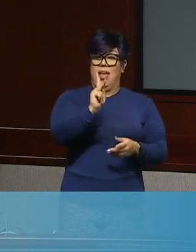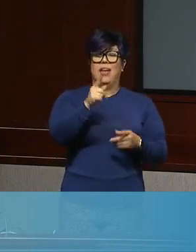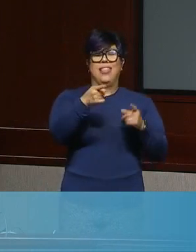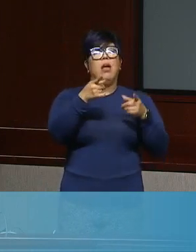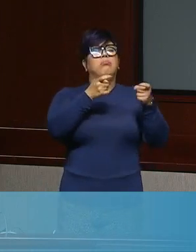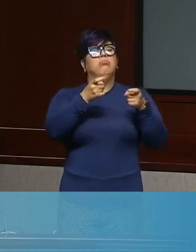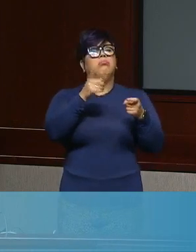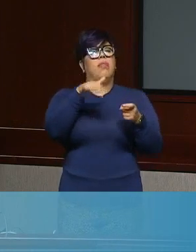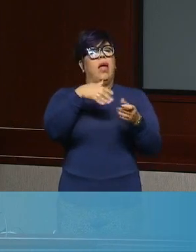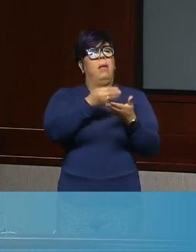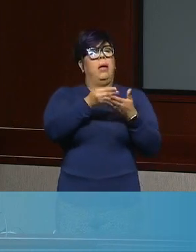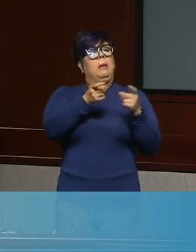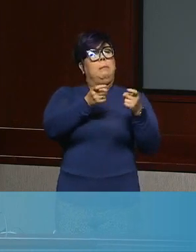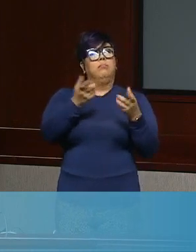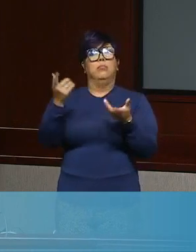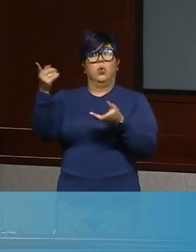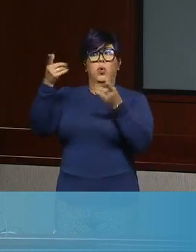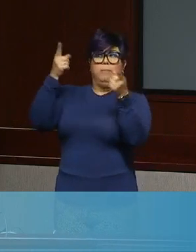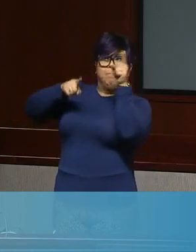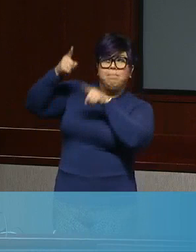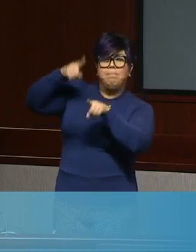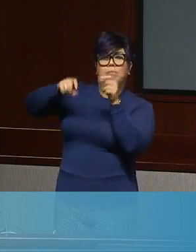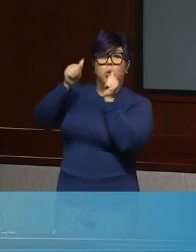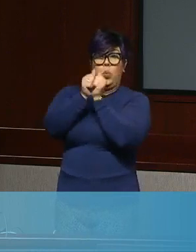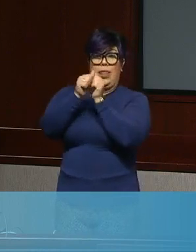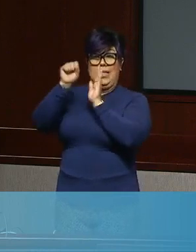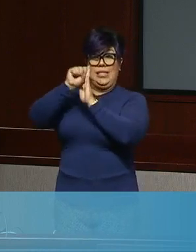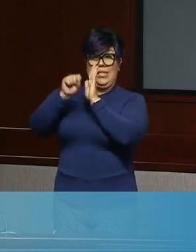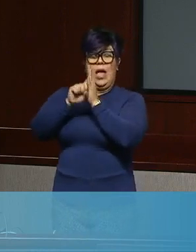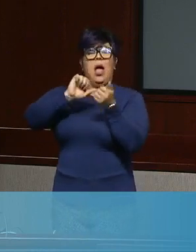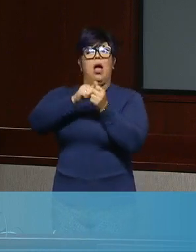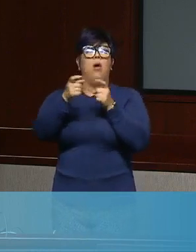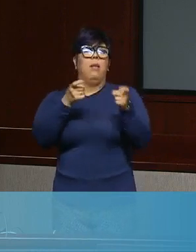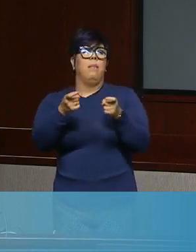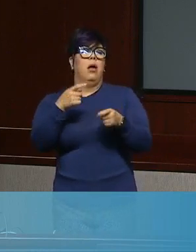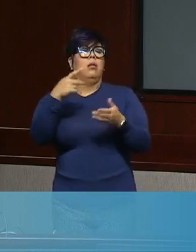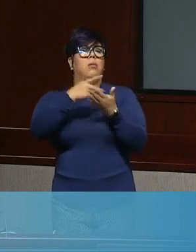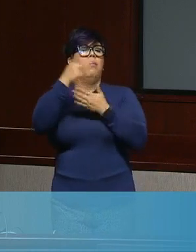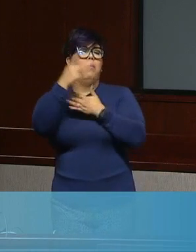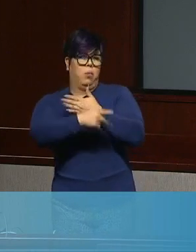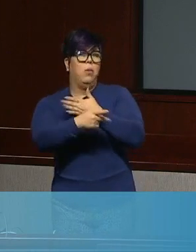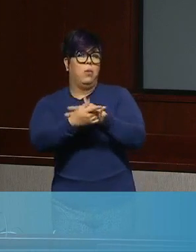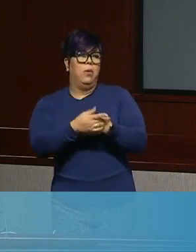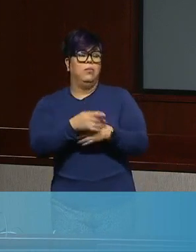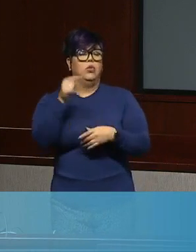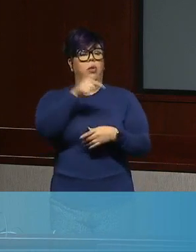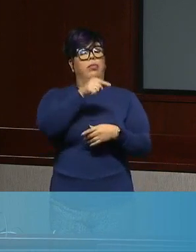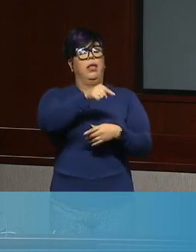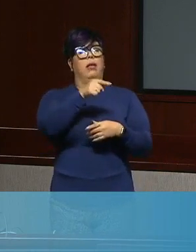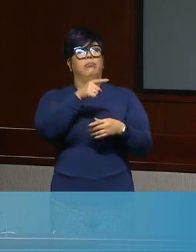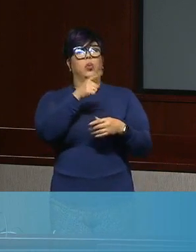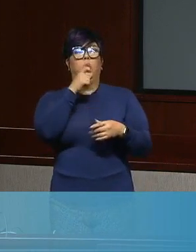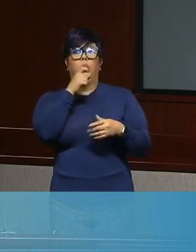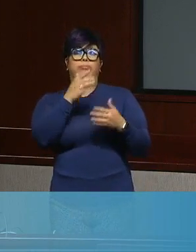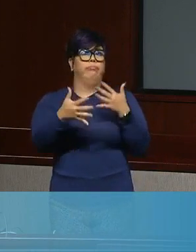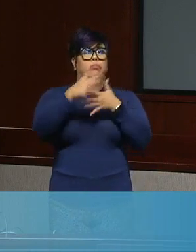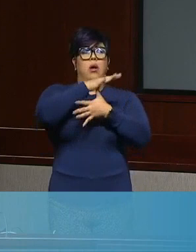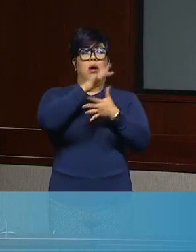county, and they will coordinate with the state to manage this program. They'll serve as the primary point of